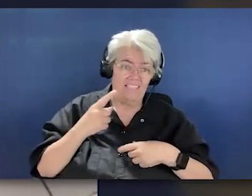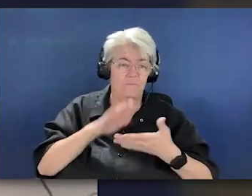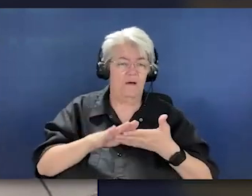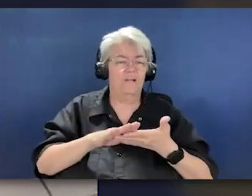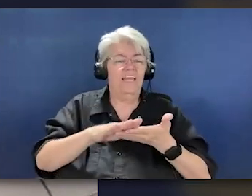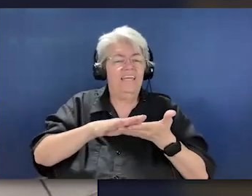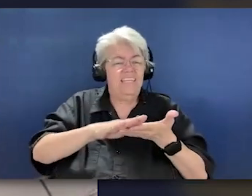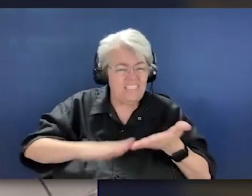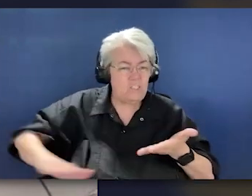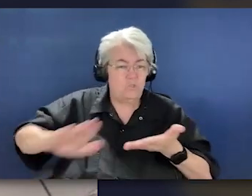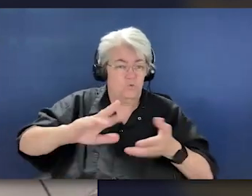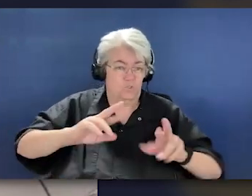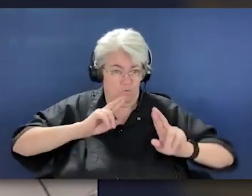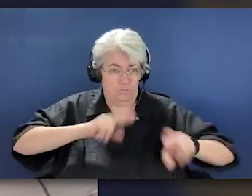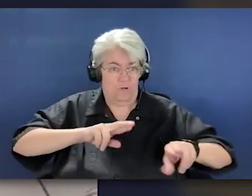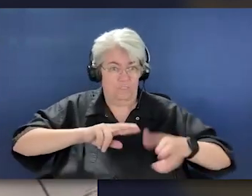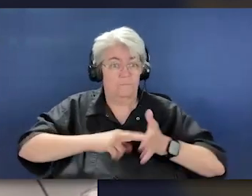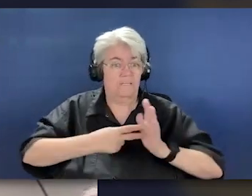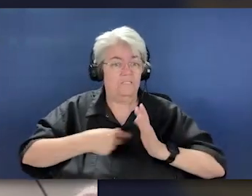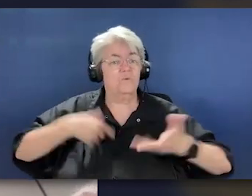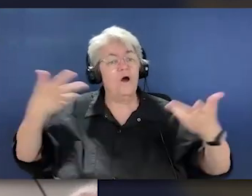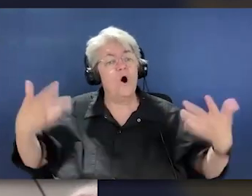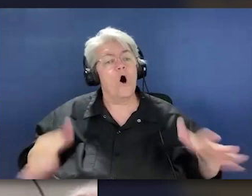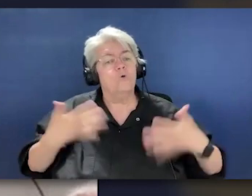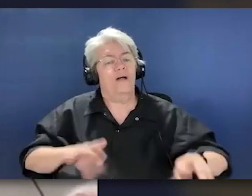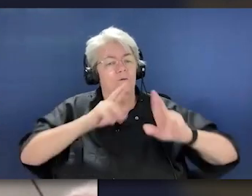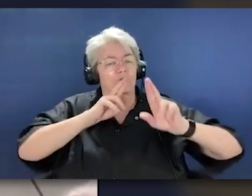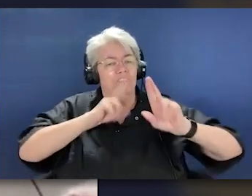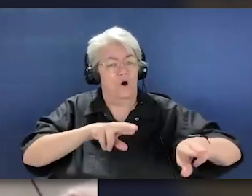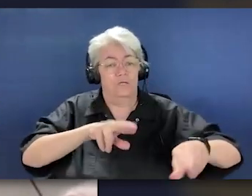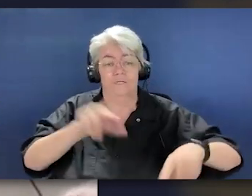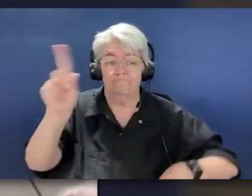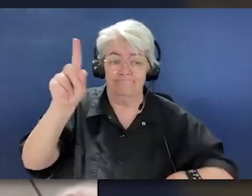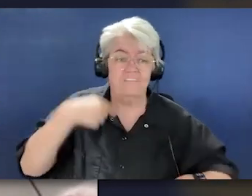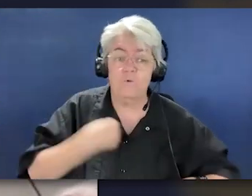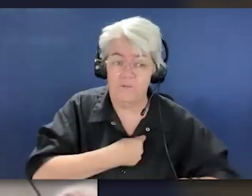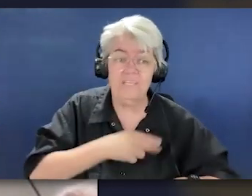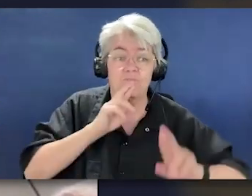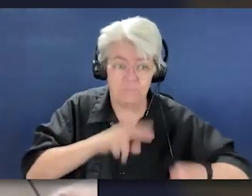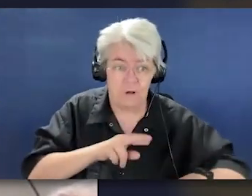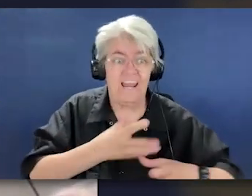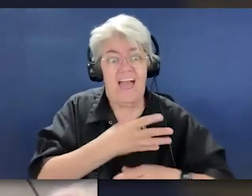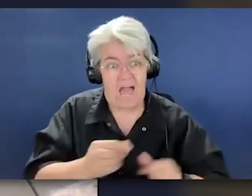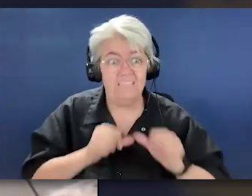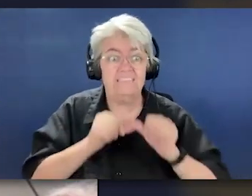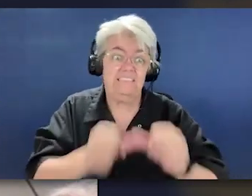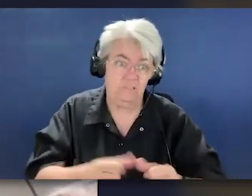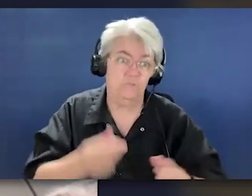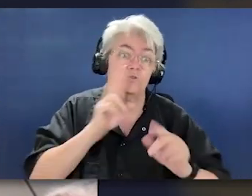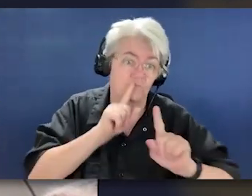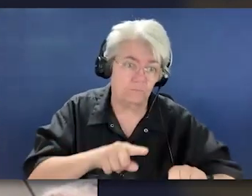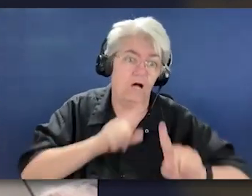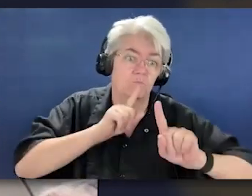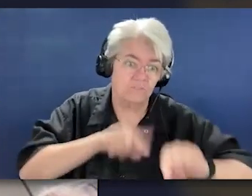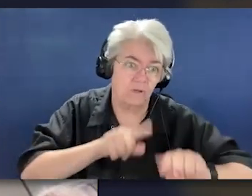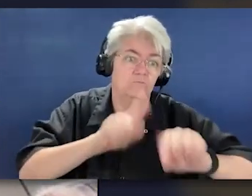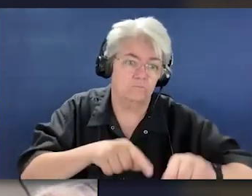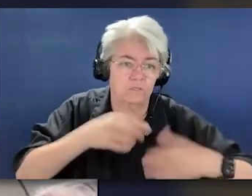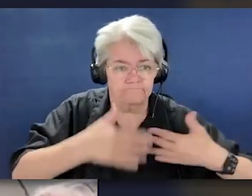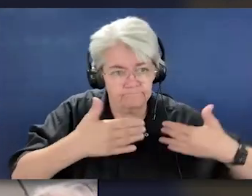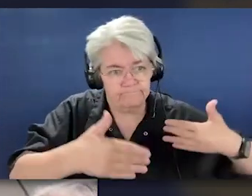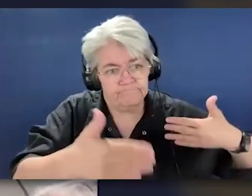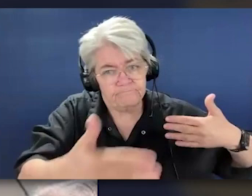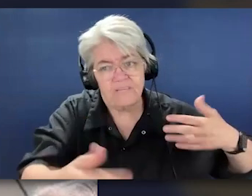institutional response suggests that we've responded, and we are still responding. I mean, I think it's an ongoing process. We are still